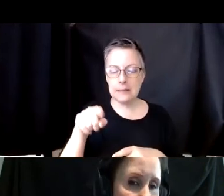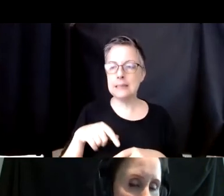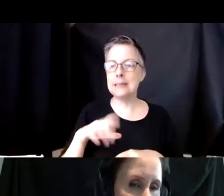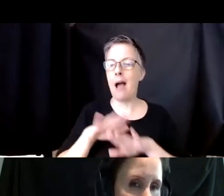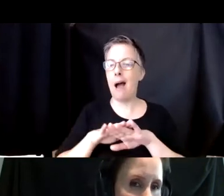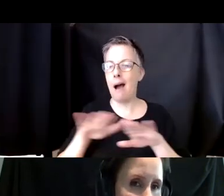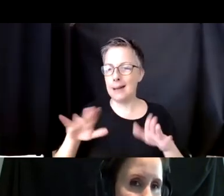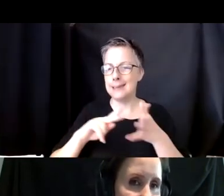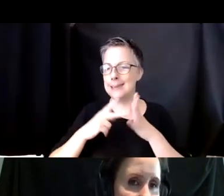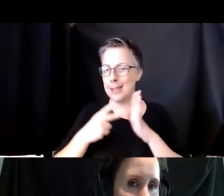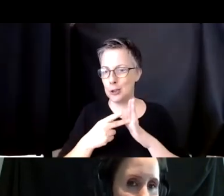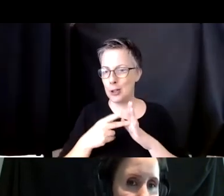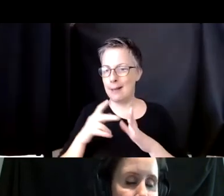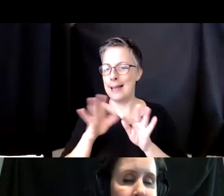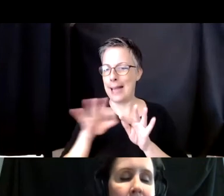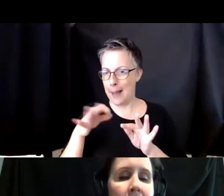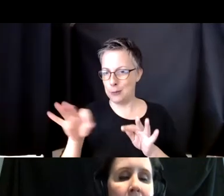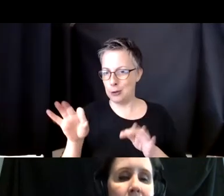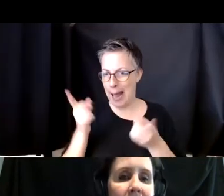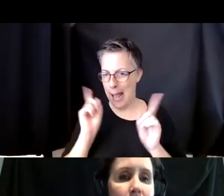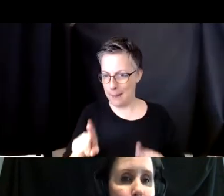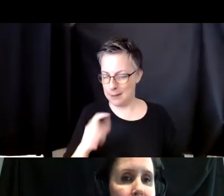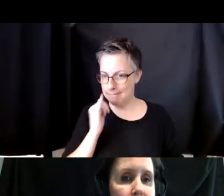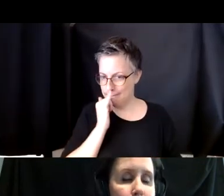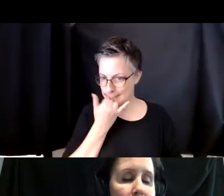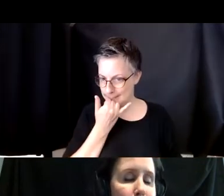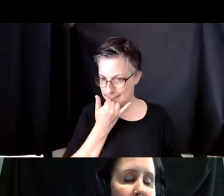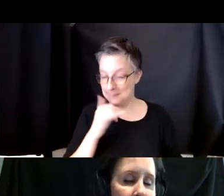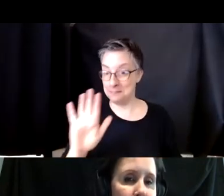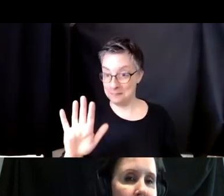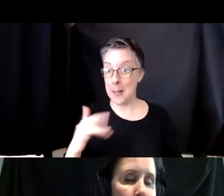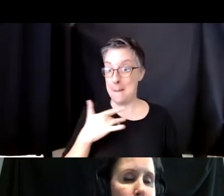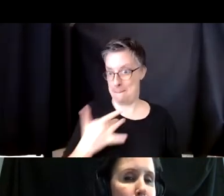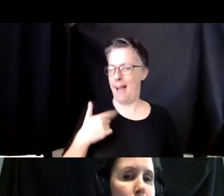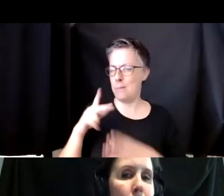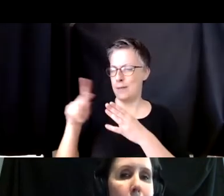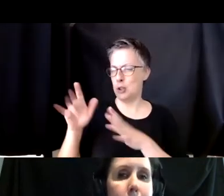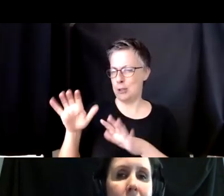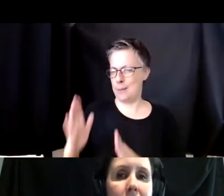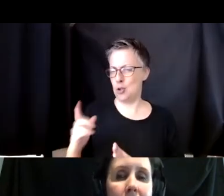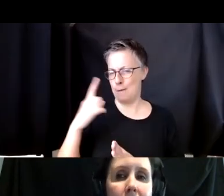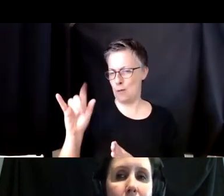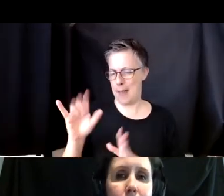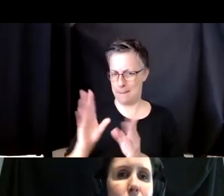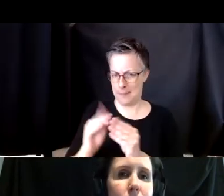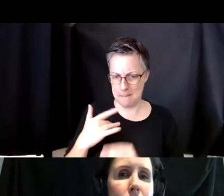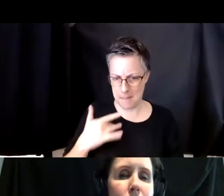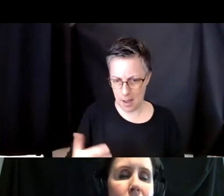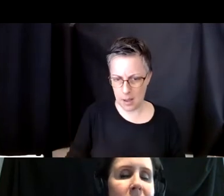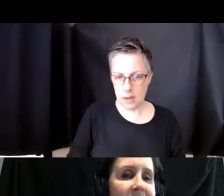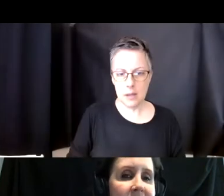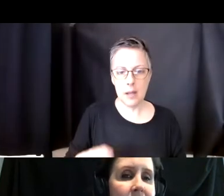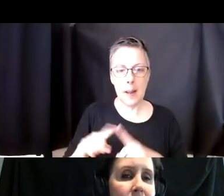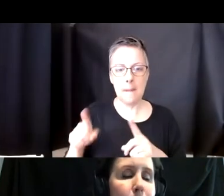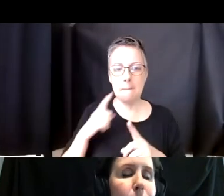unintentional caption that happened. They usually do have a professional captioner, but due to